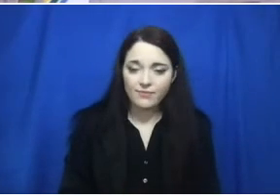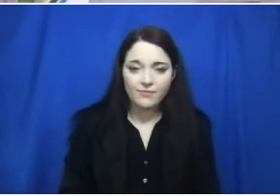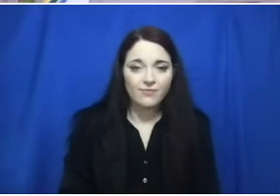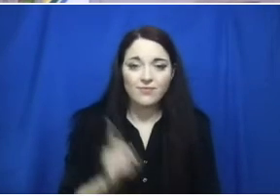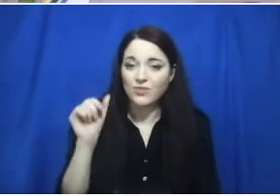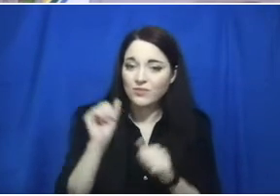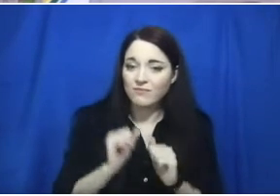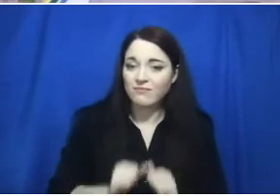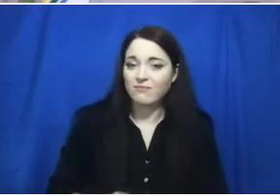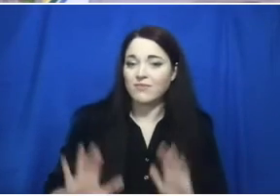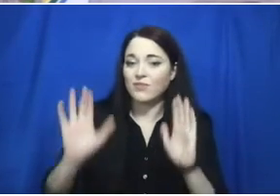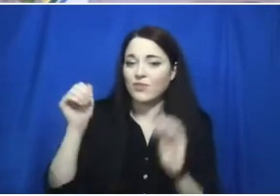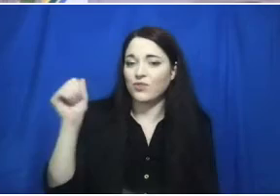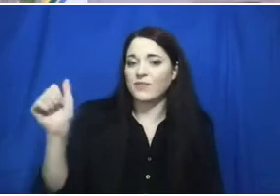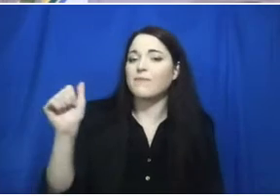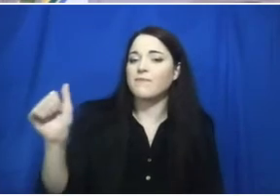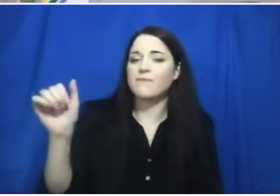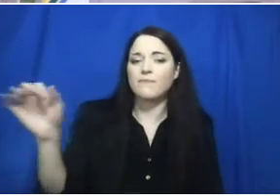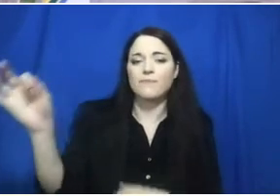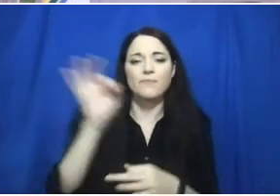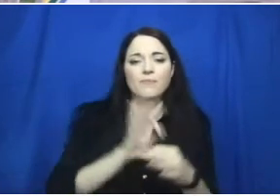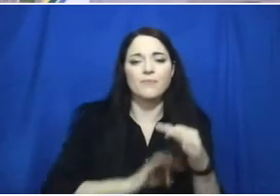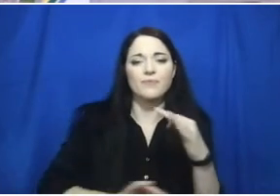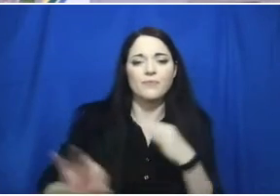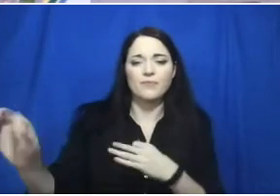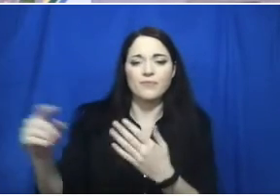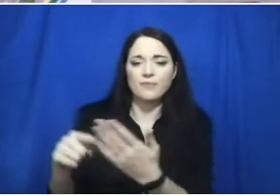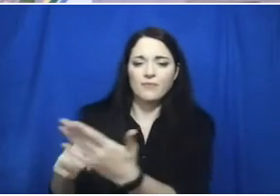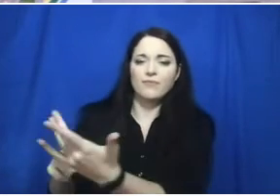body. You showed your